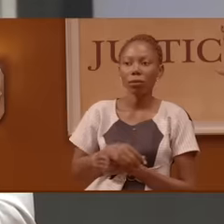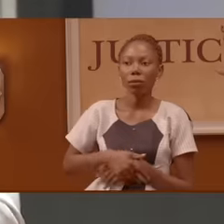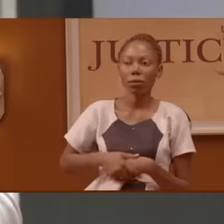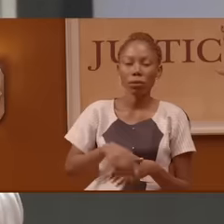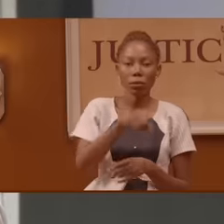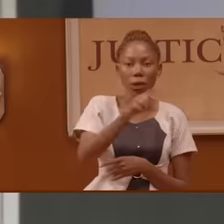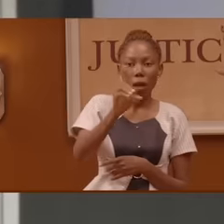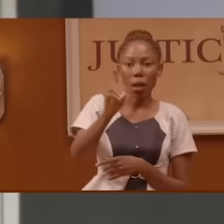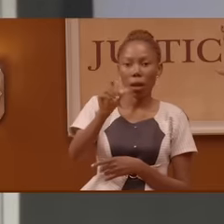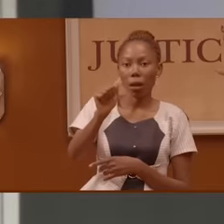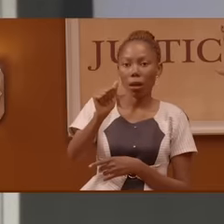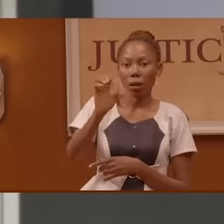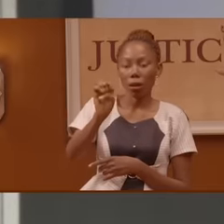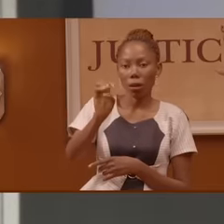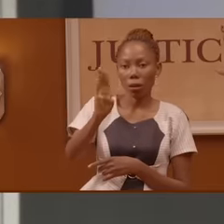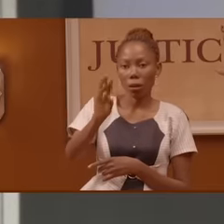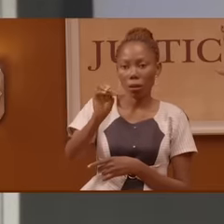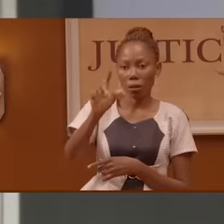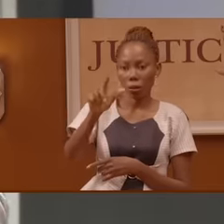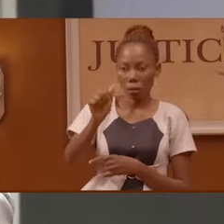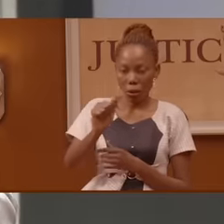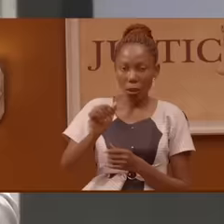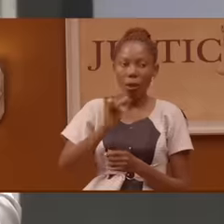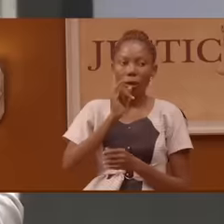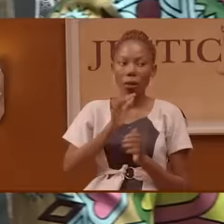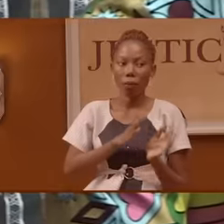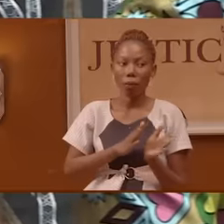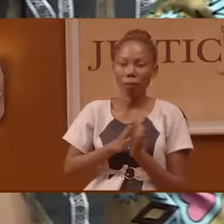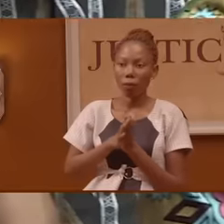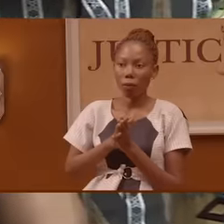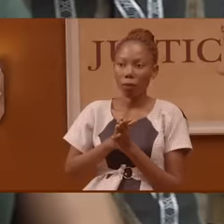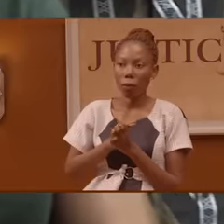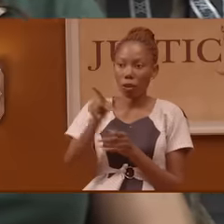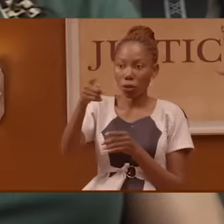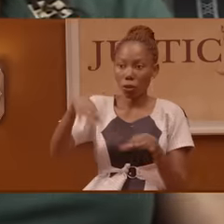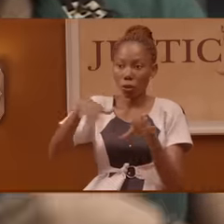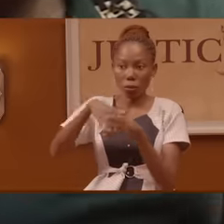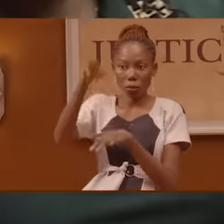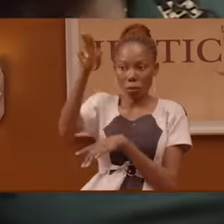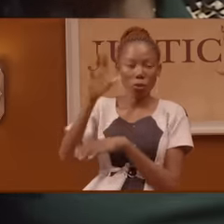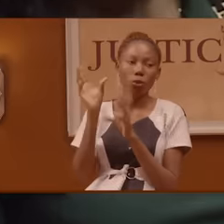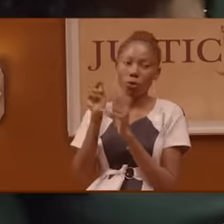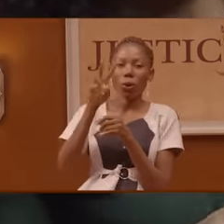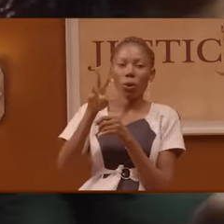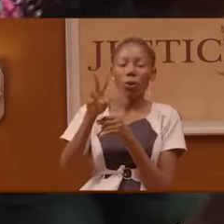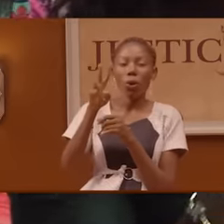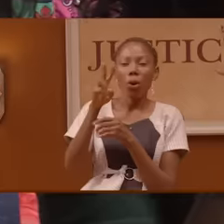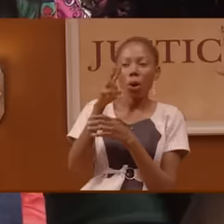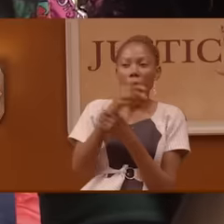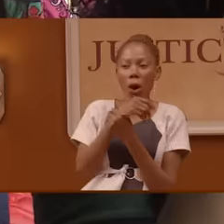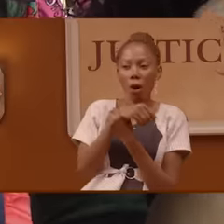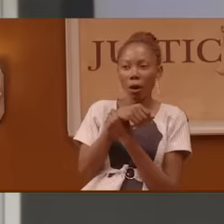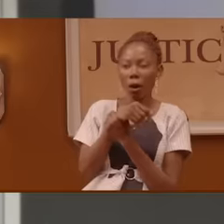Idebola was preparing for his NYSC then. Did you marry that man? No, I did not marry him. Okay.